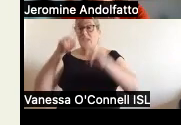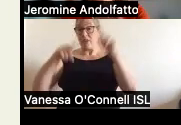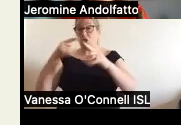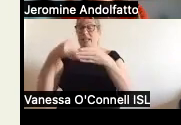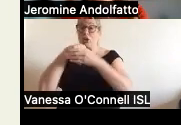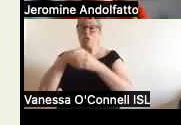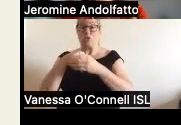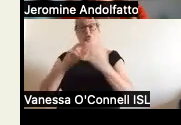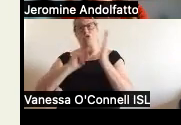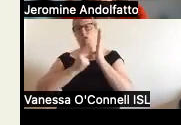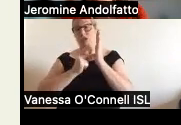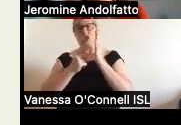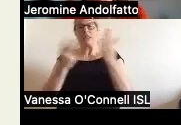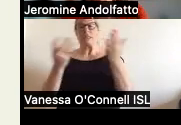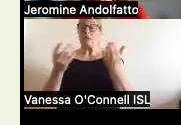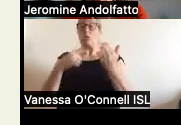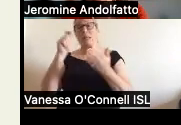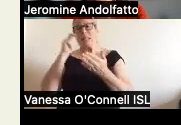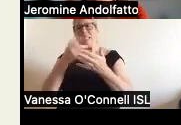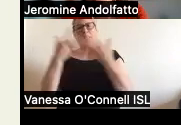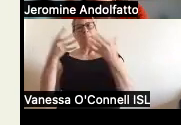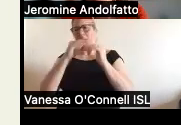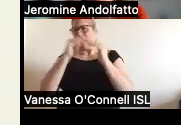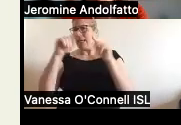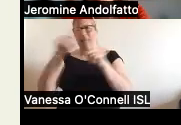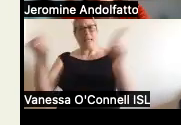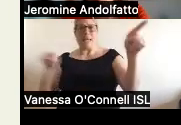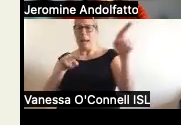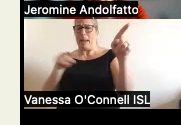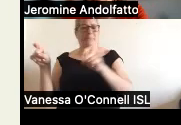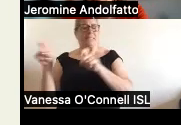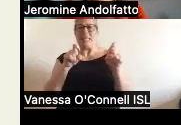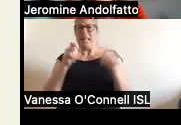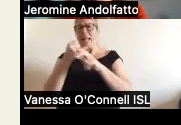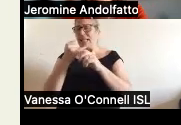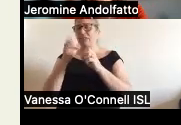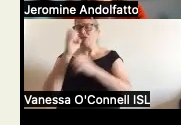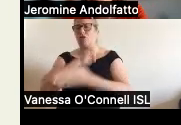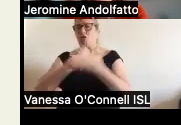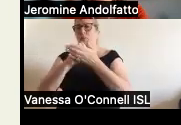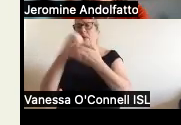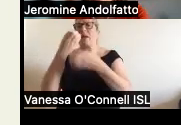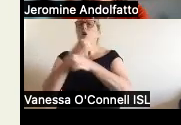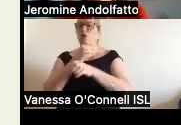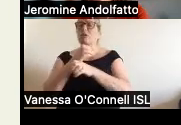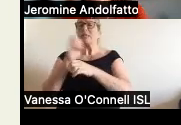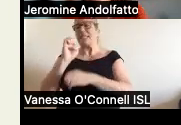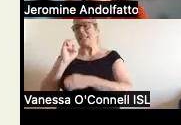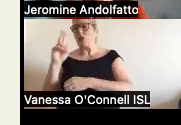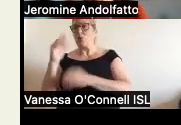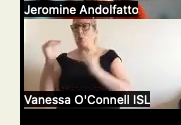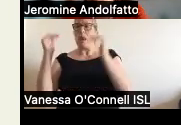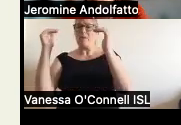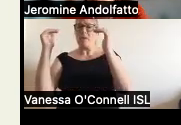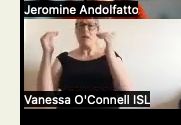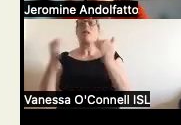So we think that's quite a gap still in European countries and at the EU level. We have another